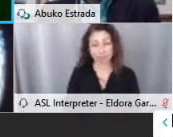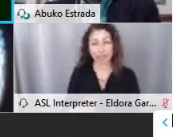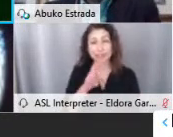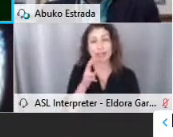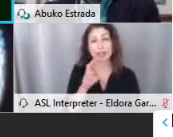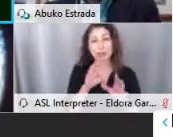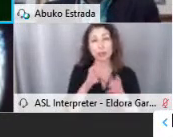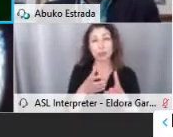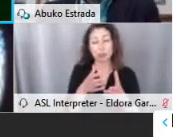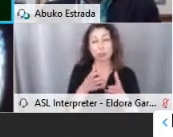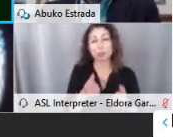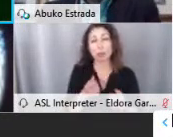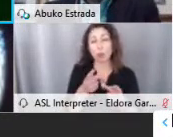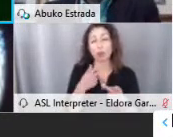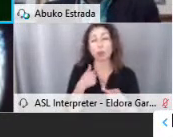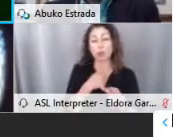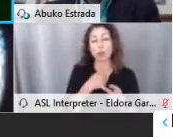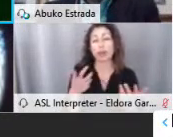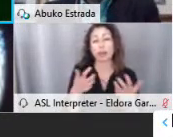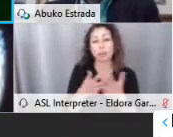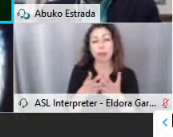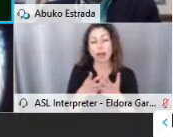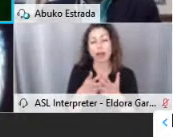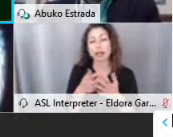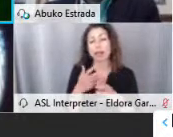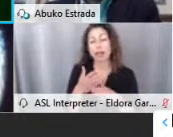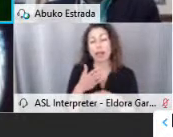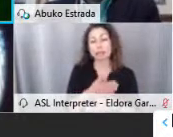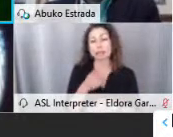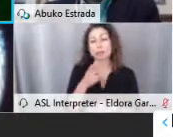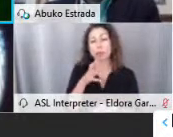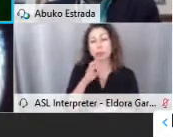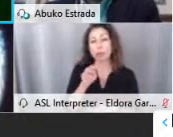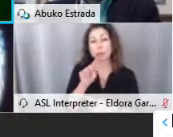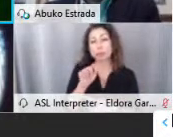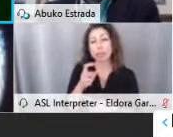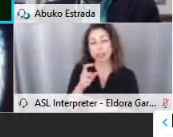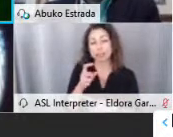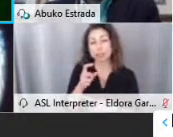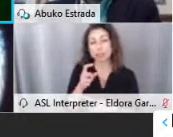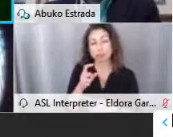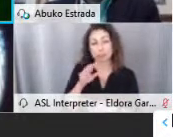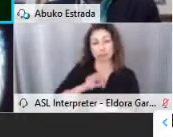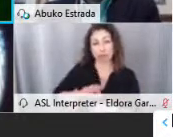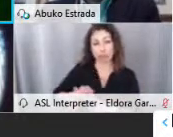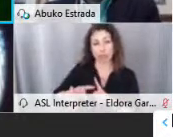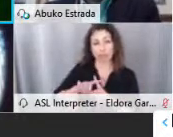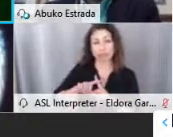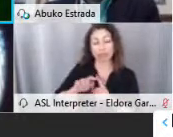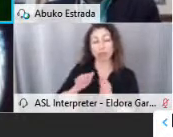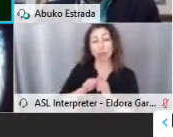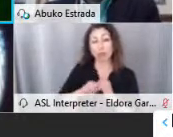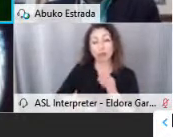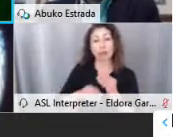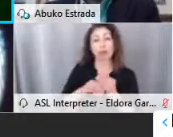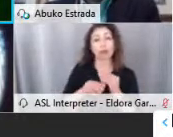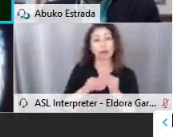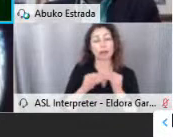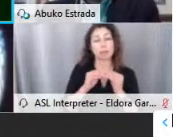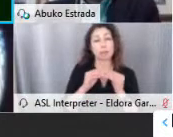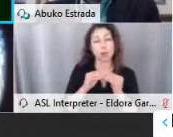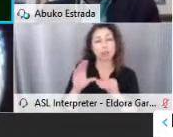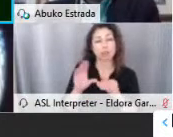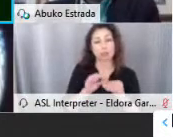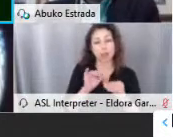proposals, we're combining the enhanced premium tax credits that you just saw with additional subsidies that